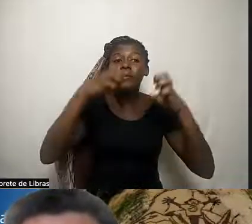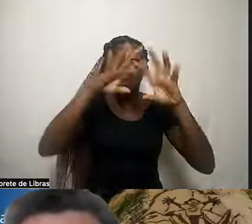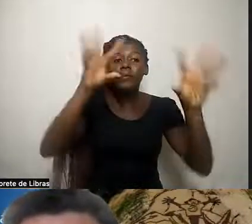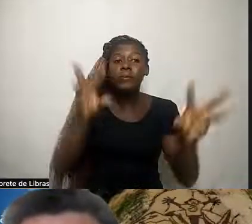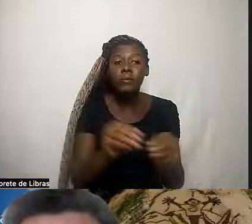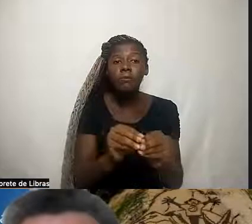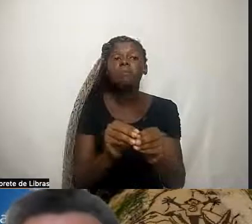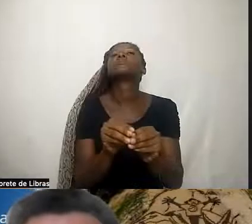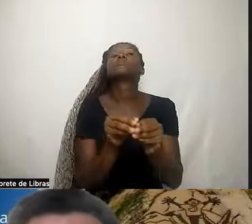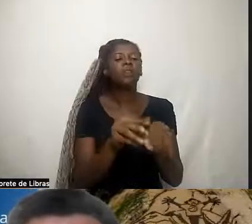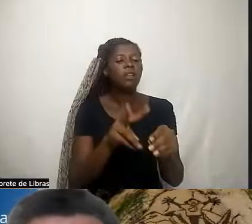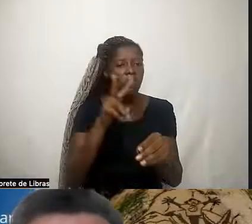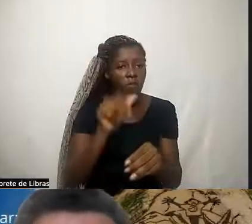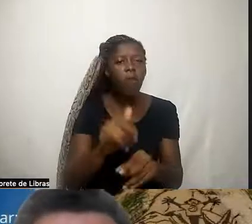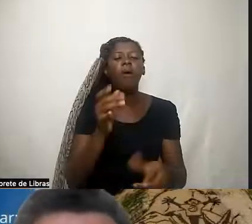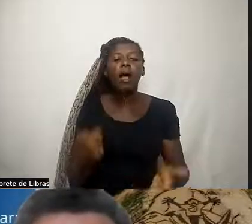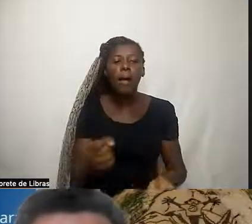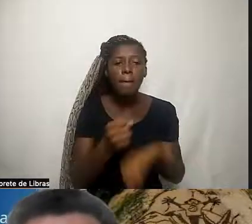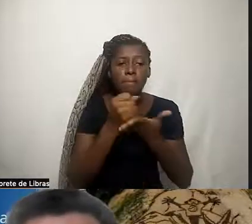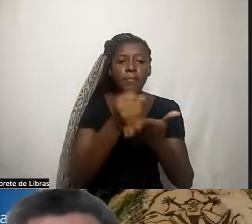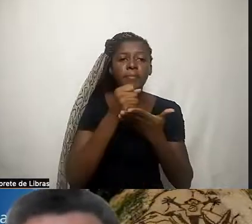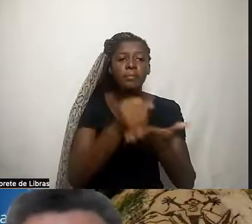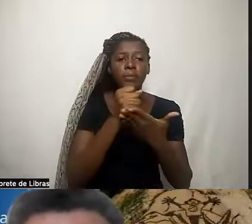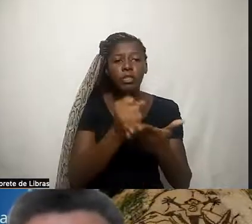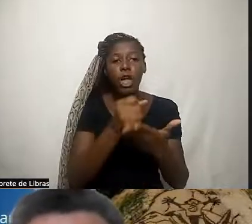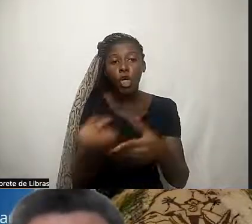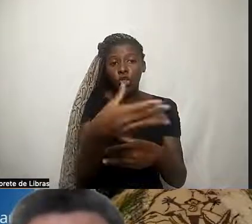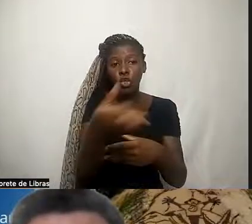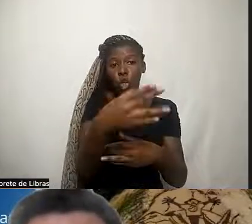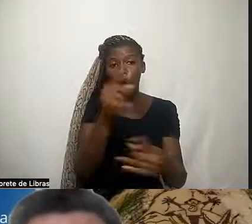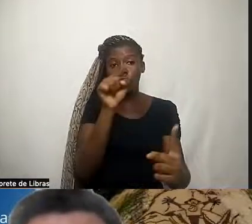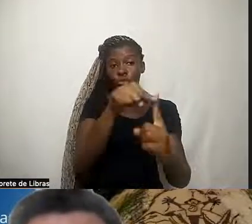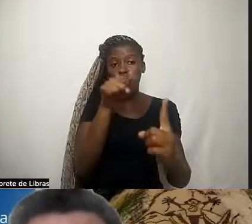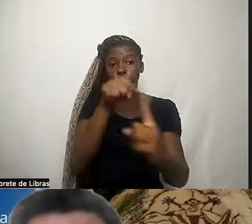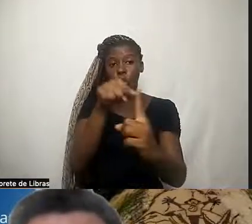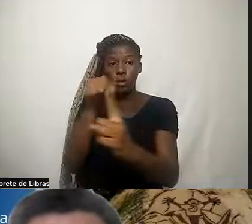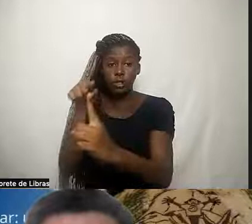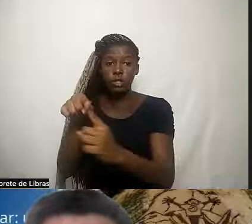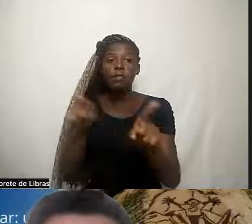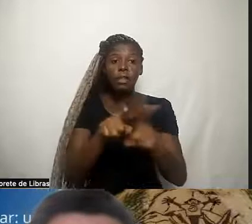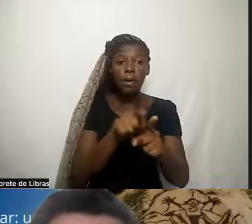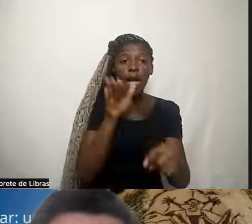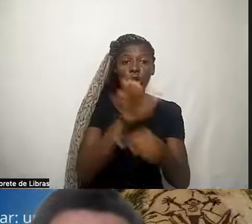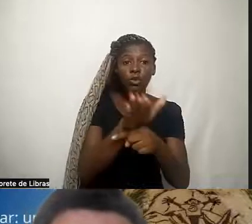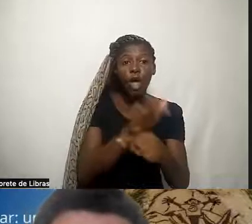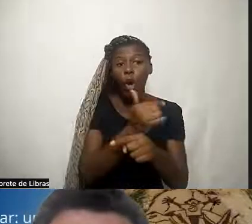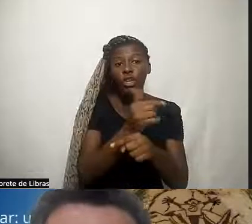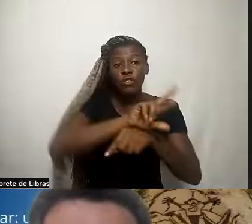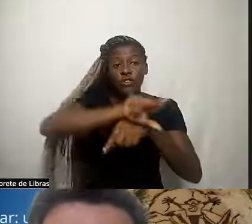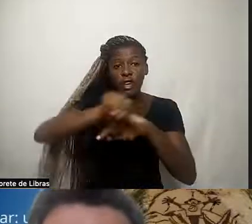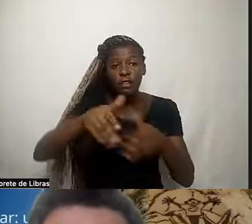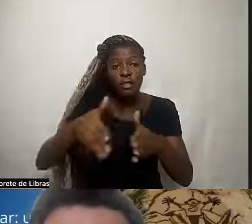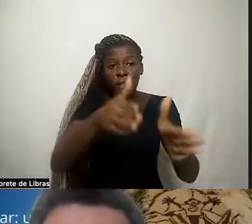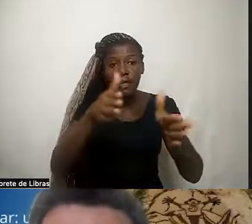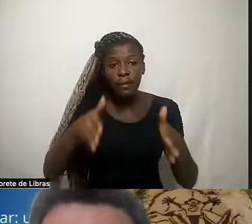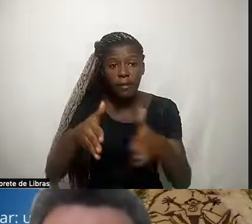services. And that will allow us to contribute towards other objectives and access that will be